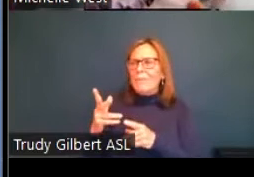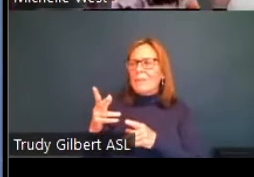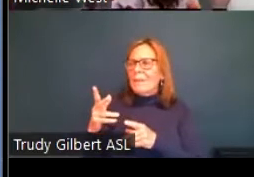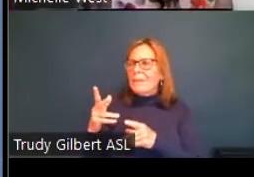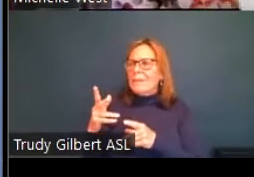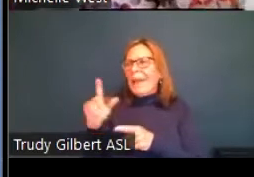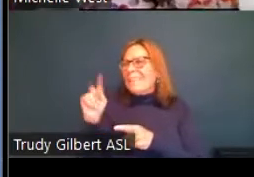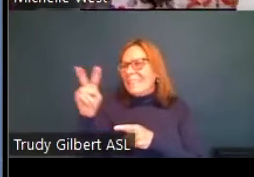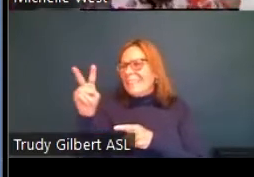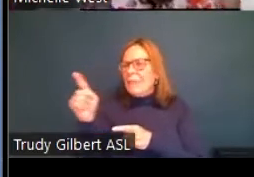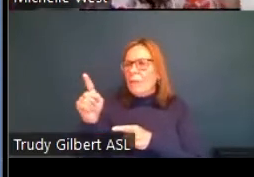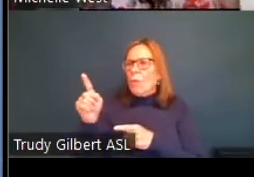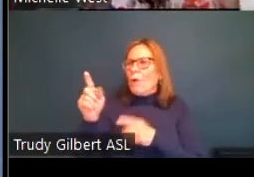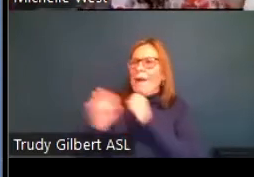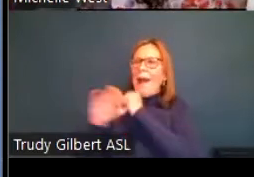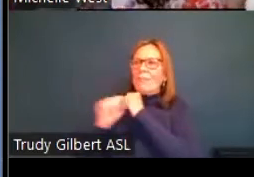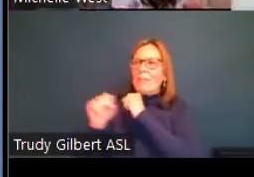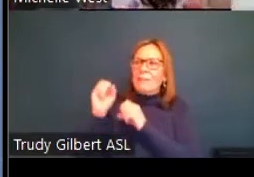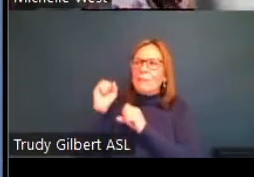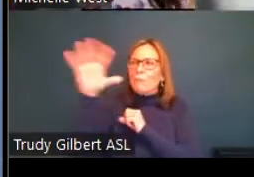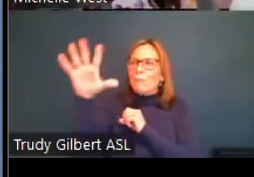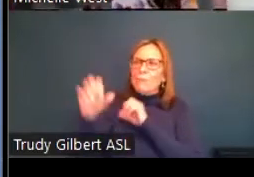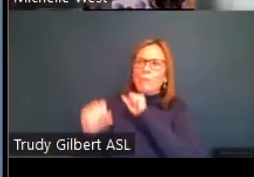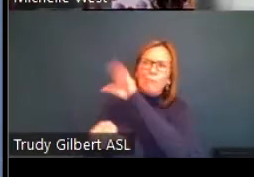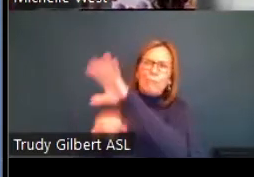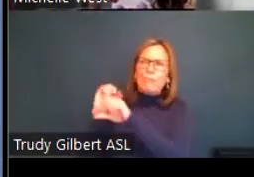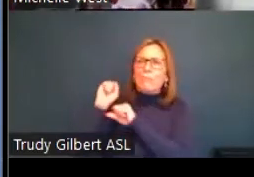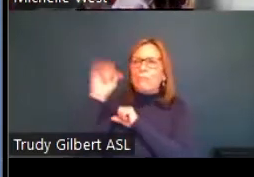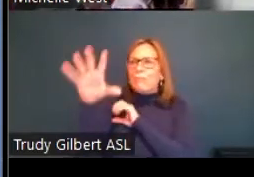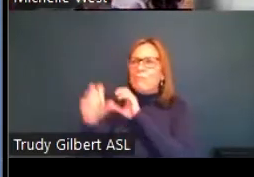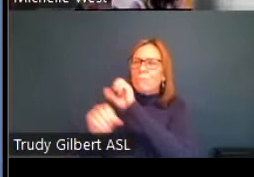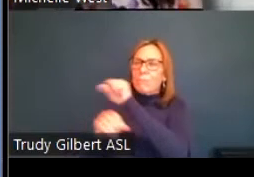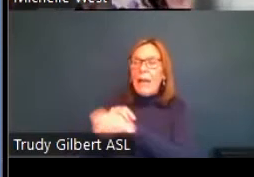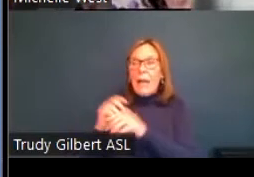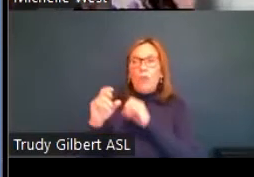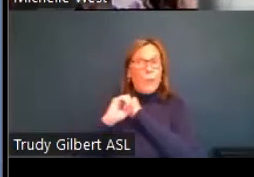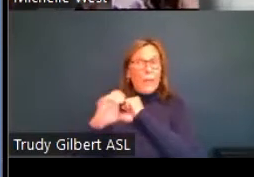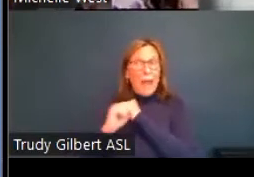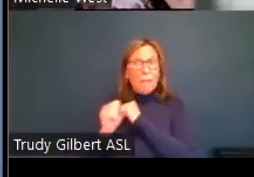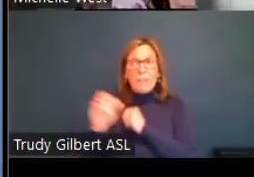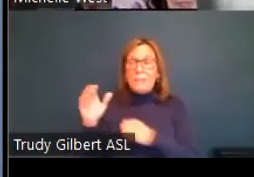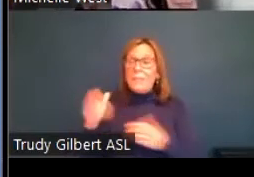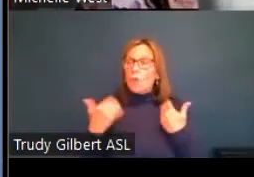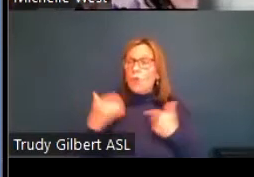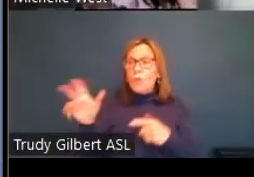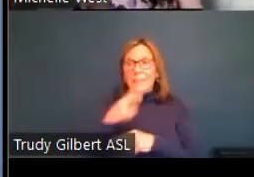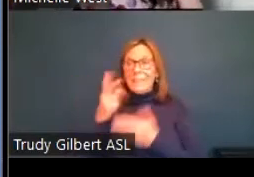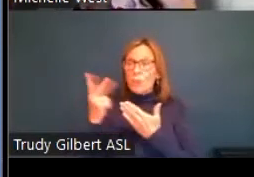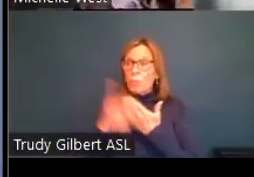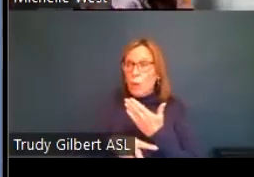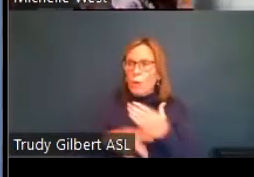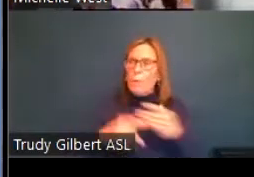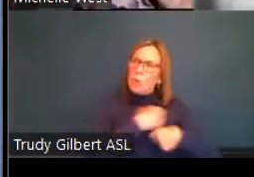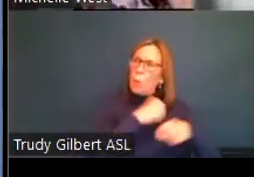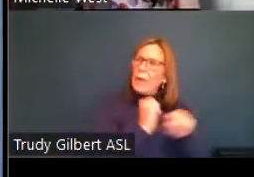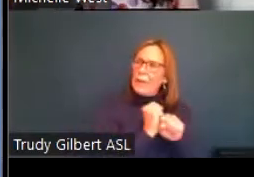ads. And you can ask them, hey, can you advertise our youth transitions program? We're gonna make an ad for it. You wanna think